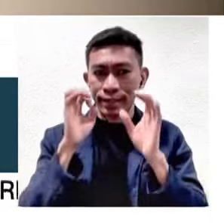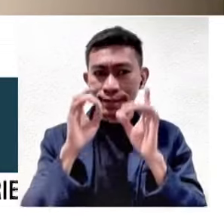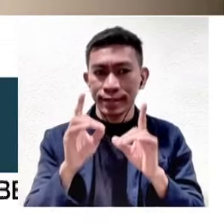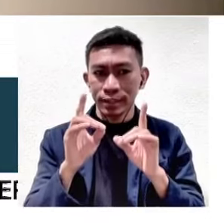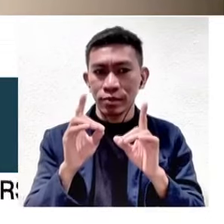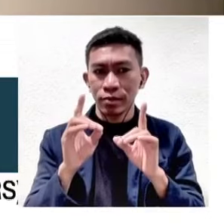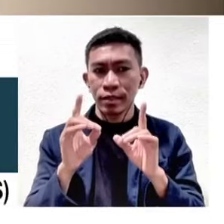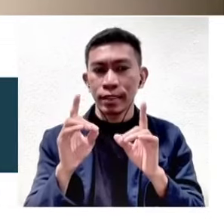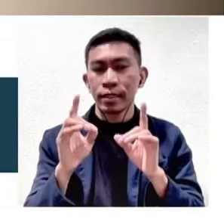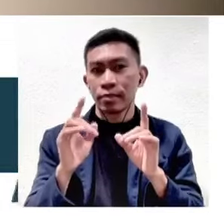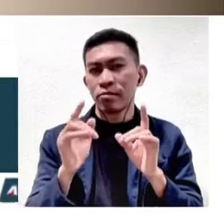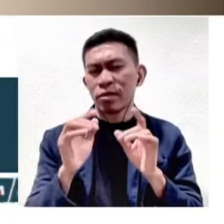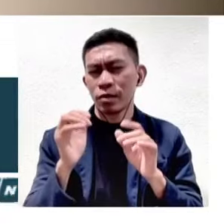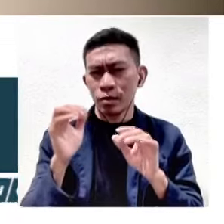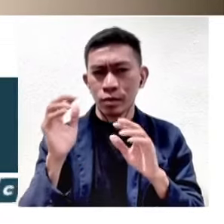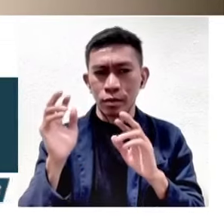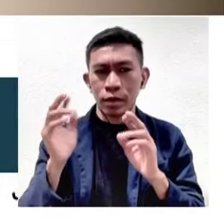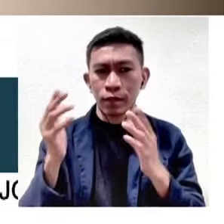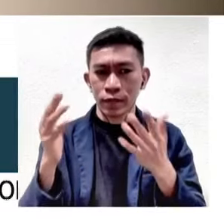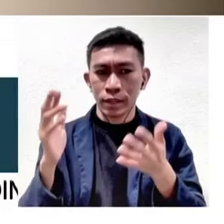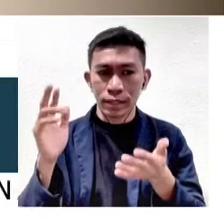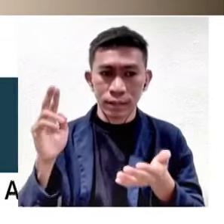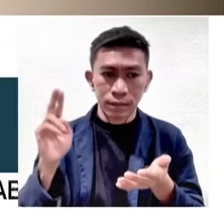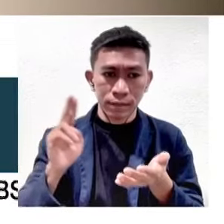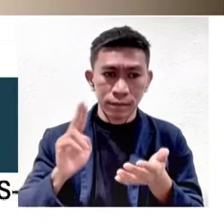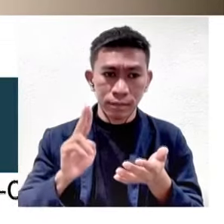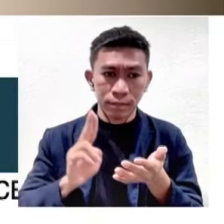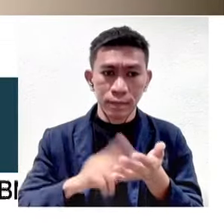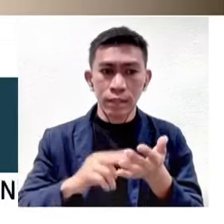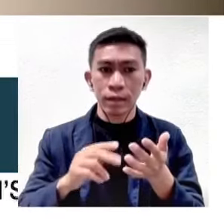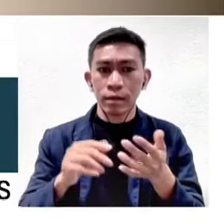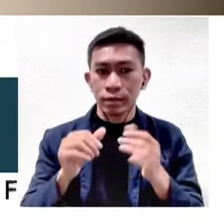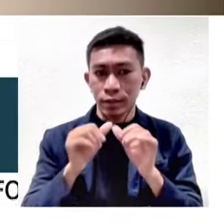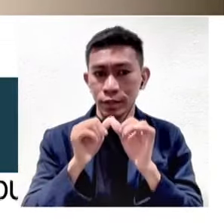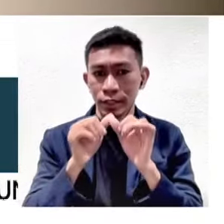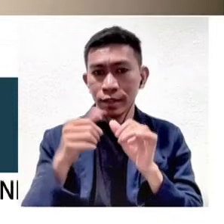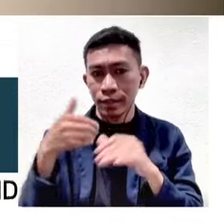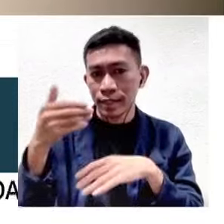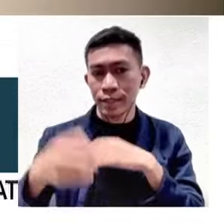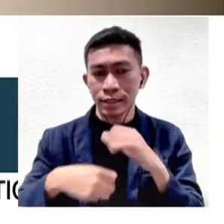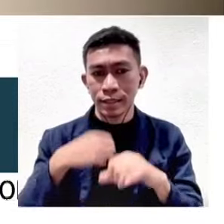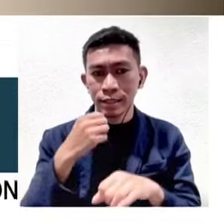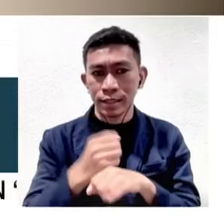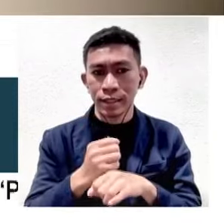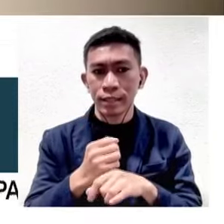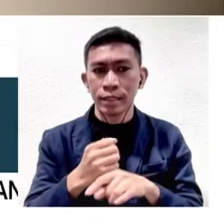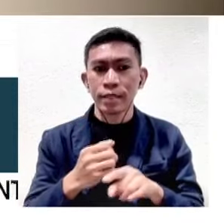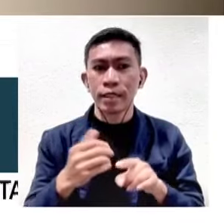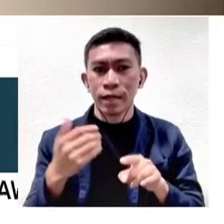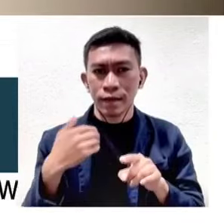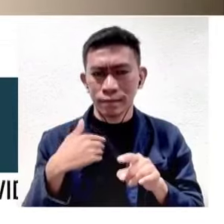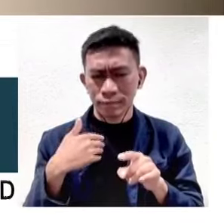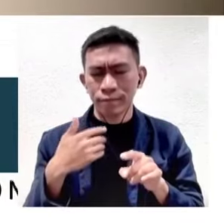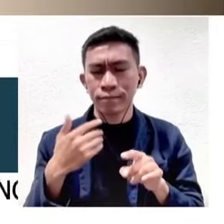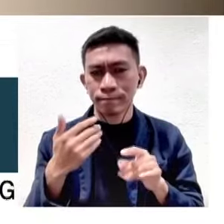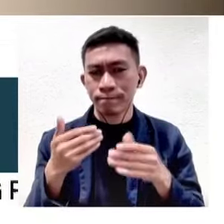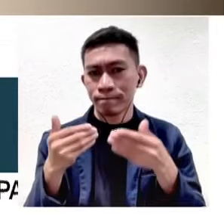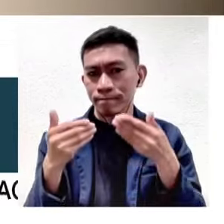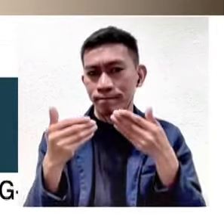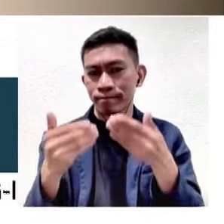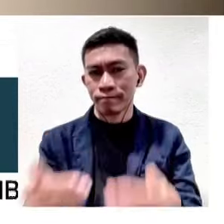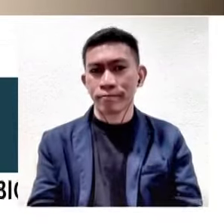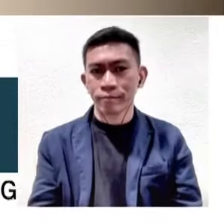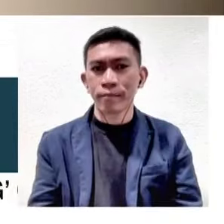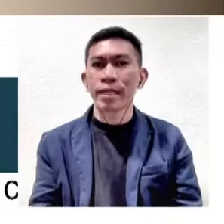dati mga programa ng libreng edukasyon hanggang hindi lang secondary, tertiary level ay tuloy-tuloy pa rin. At priority talaga